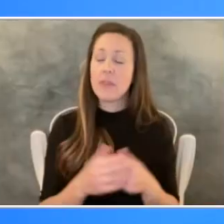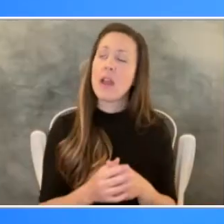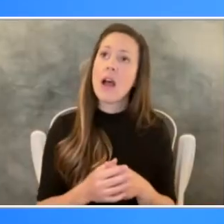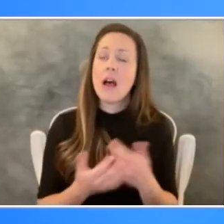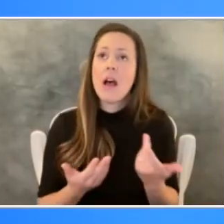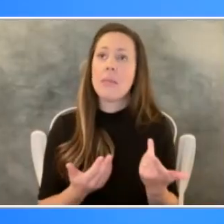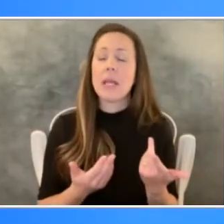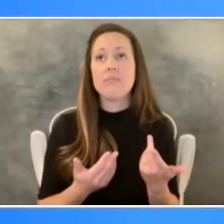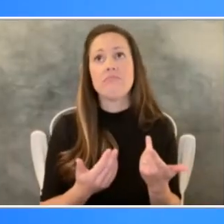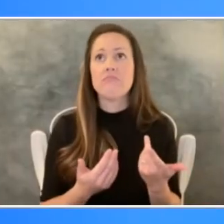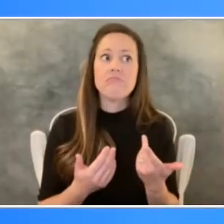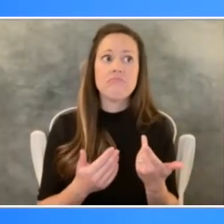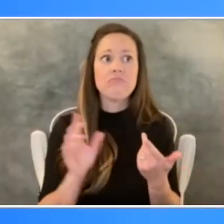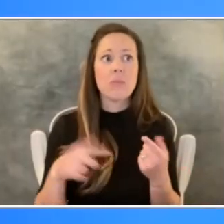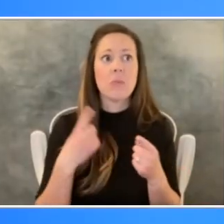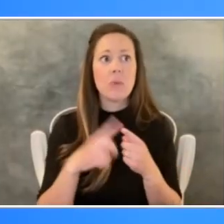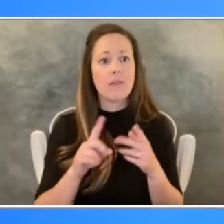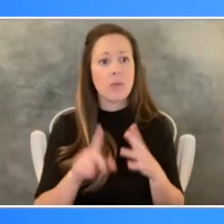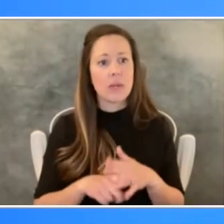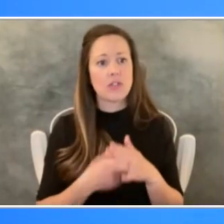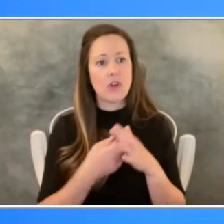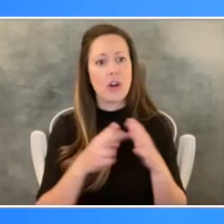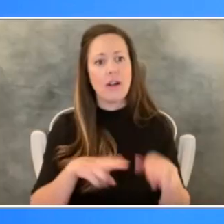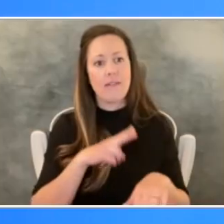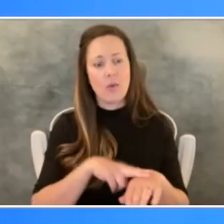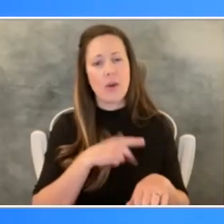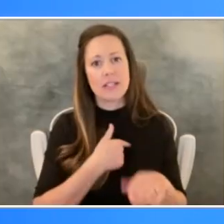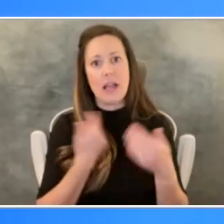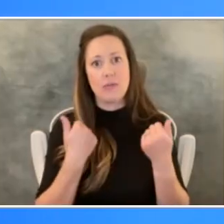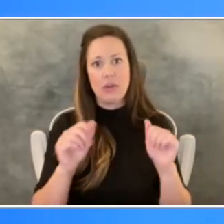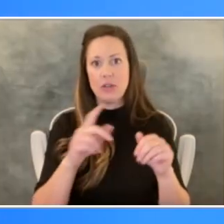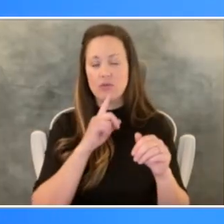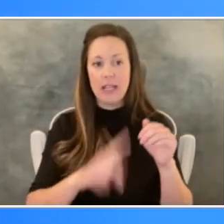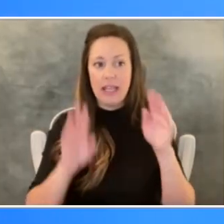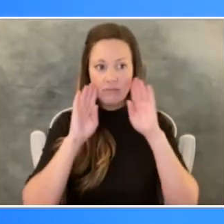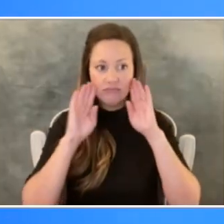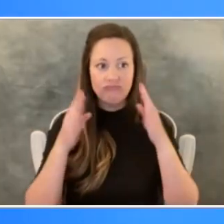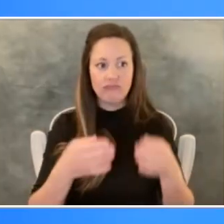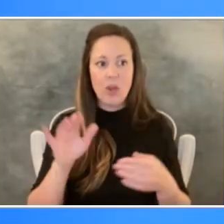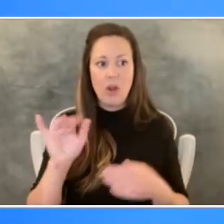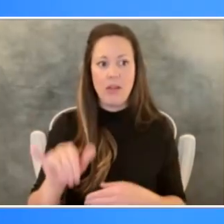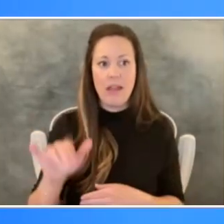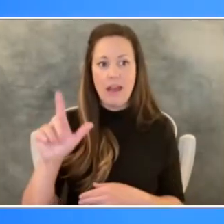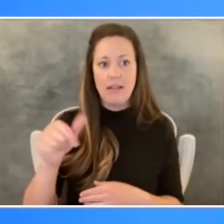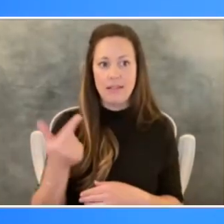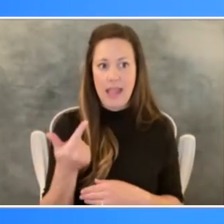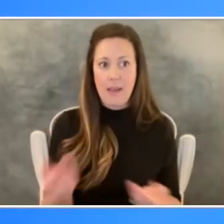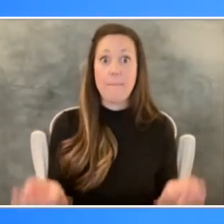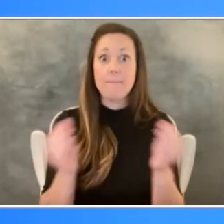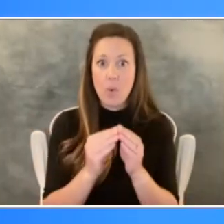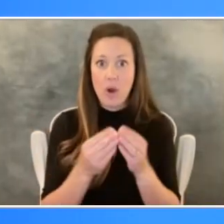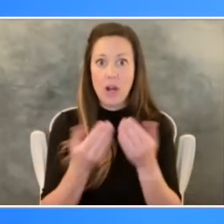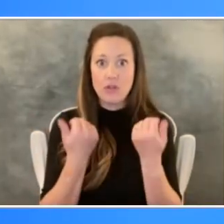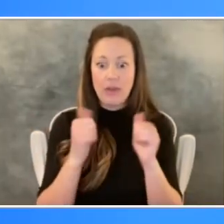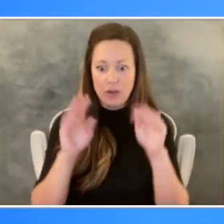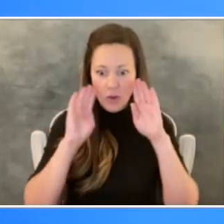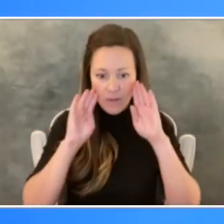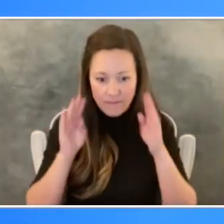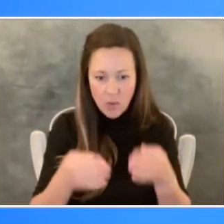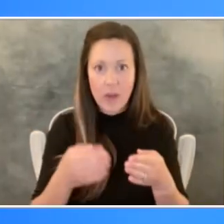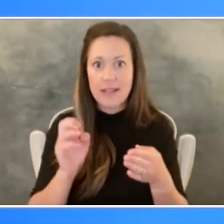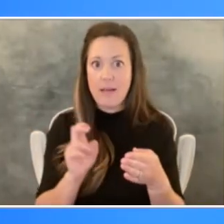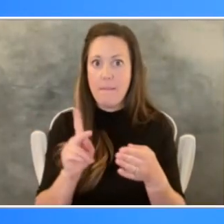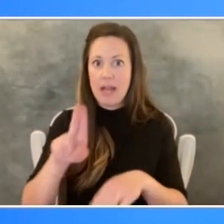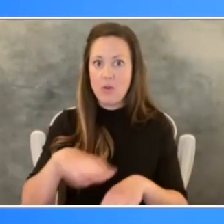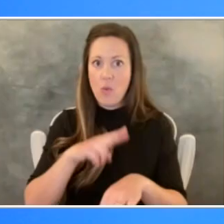of course, I was, trying to target that leg more to get it back into shape. But now it doesn't really affect